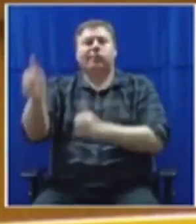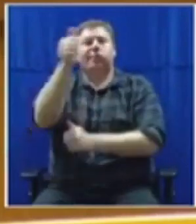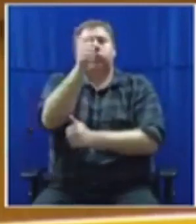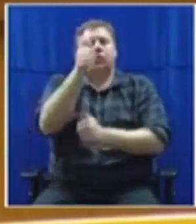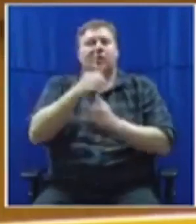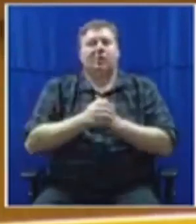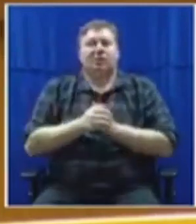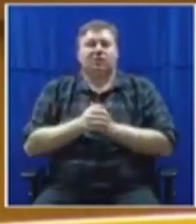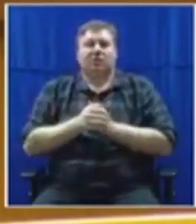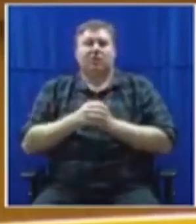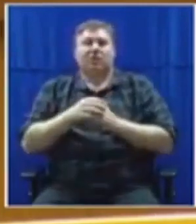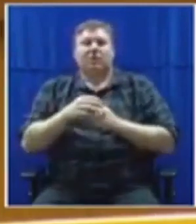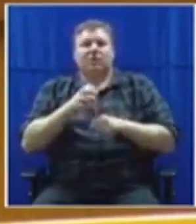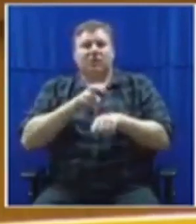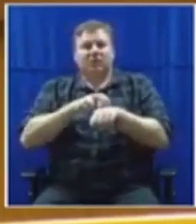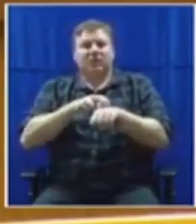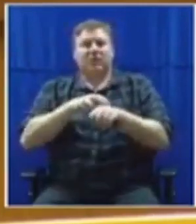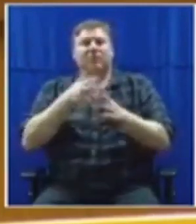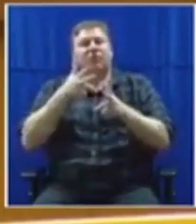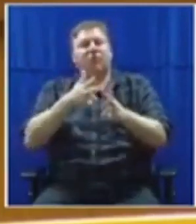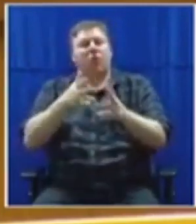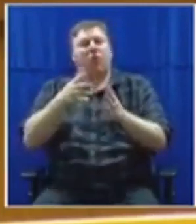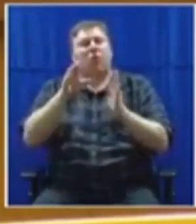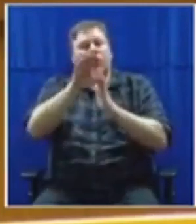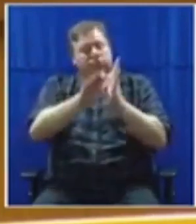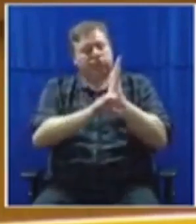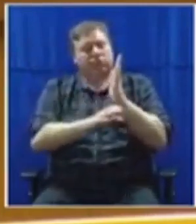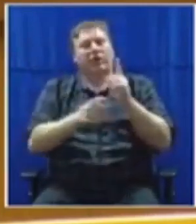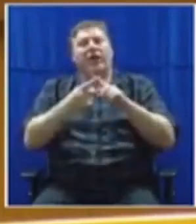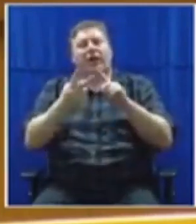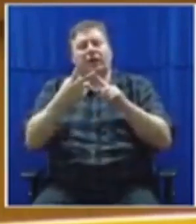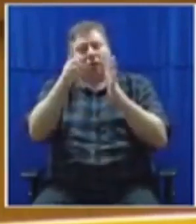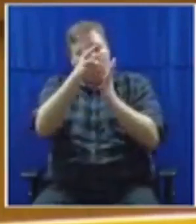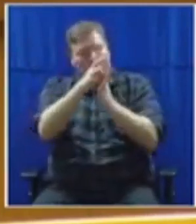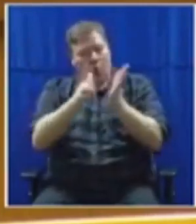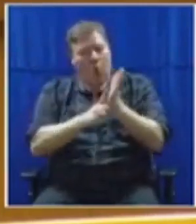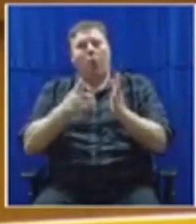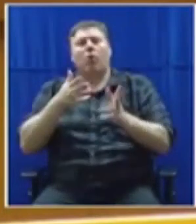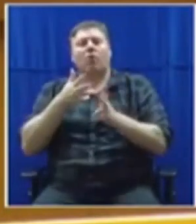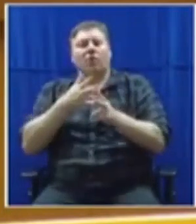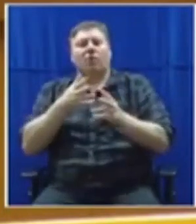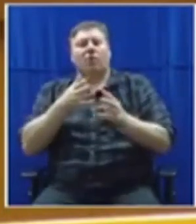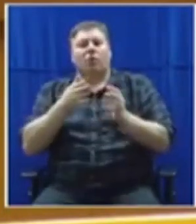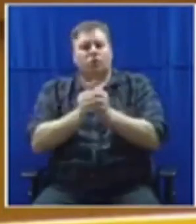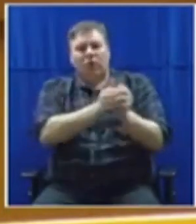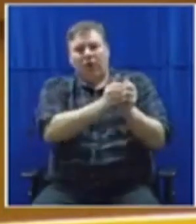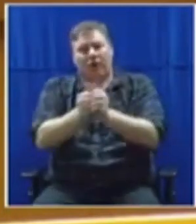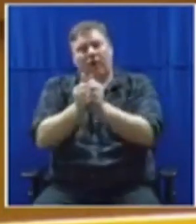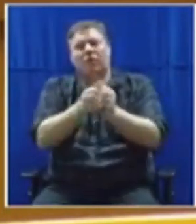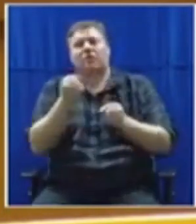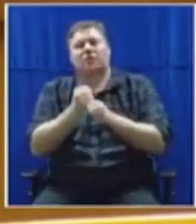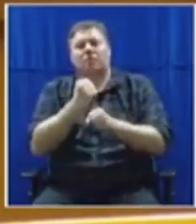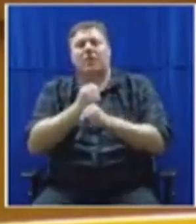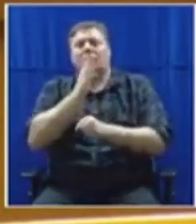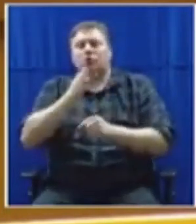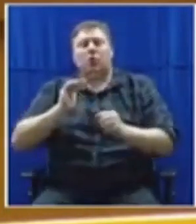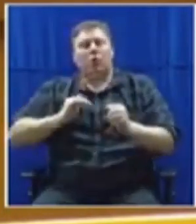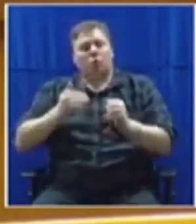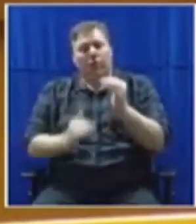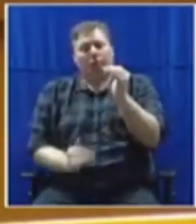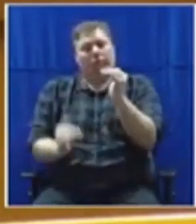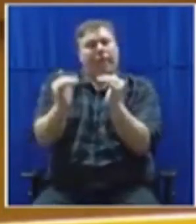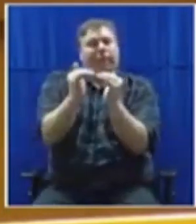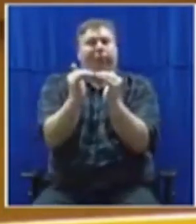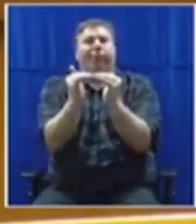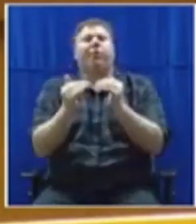complemented by the legislation to protect and promote women's liberation and the close monitoring of the implementation thereof,